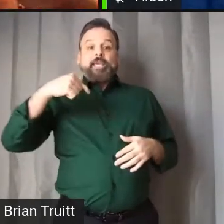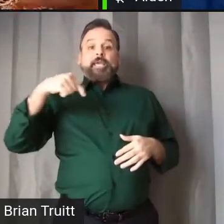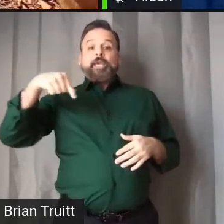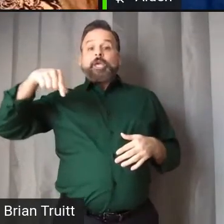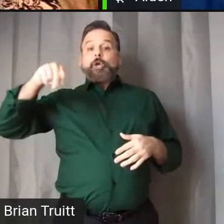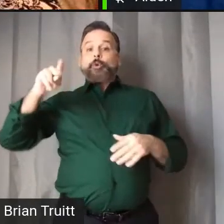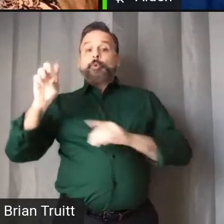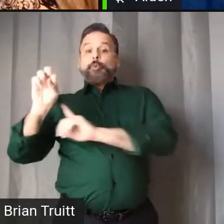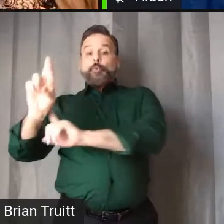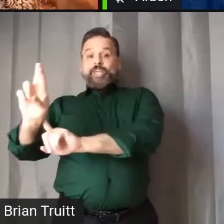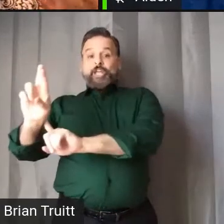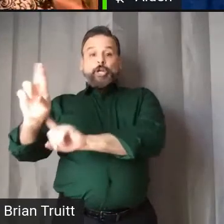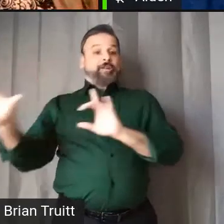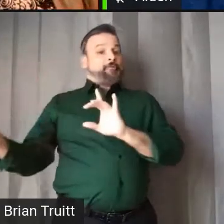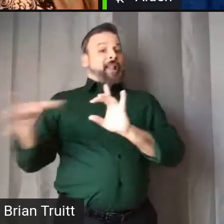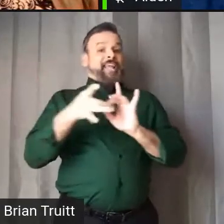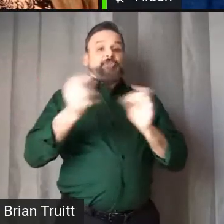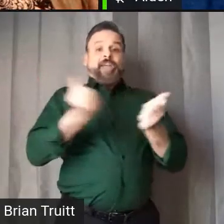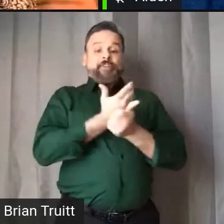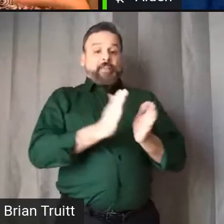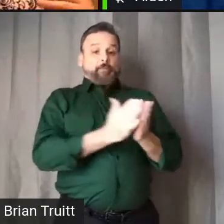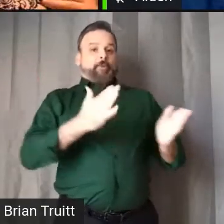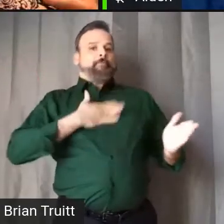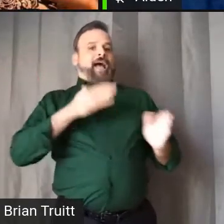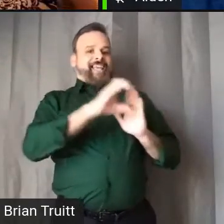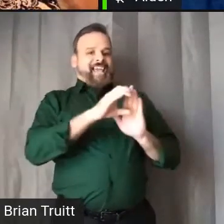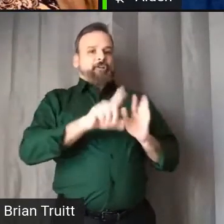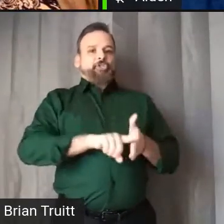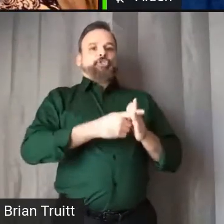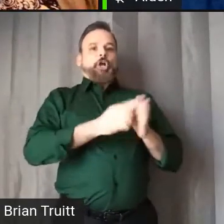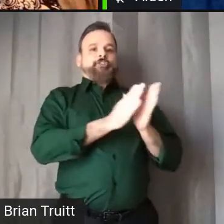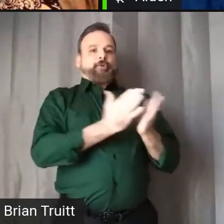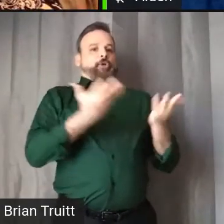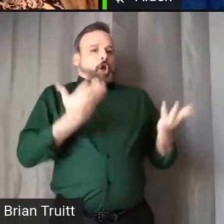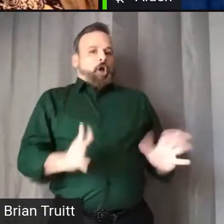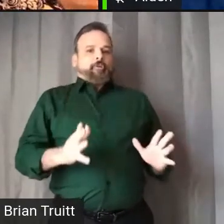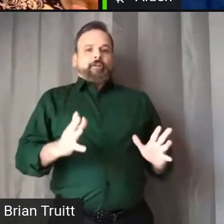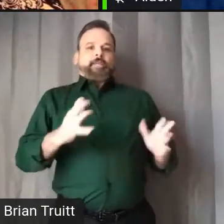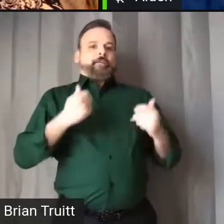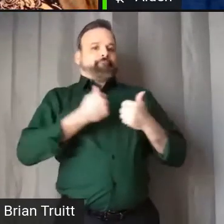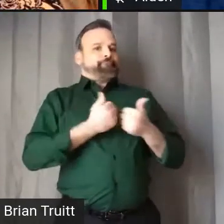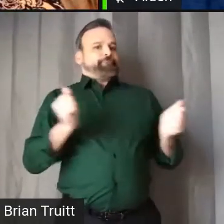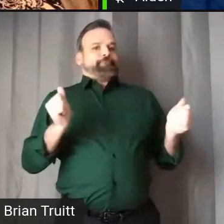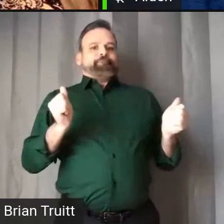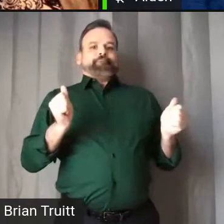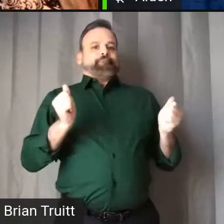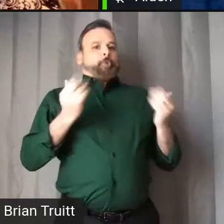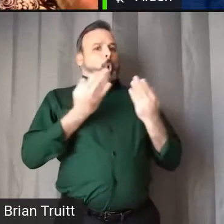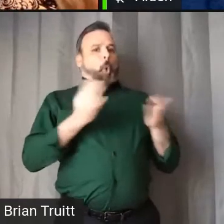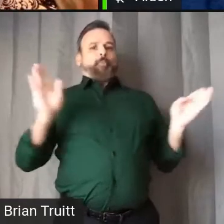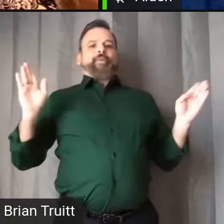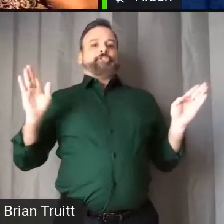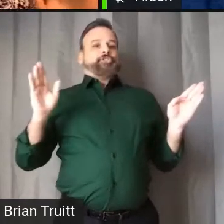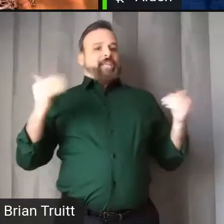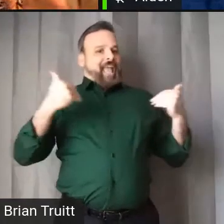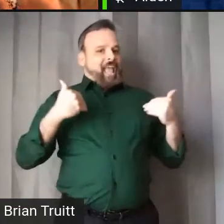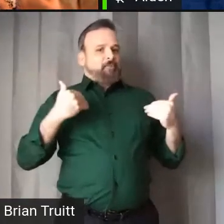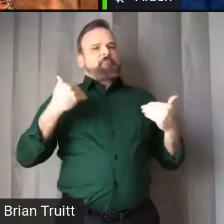into everything in the book. My character starts the book already being out. She's been out for about a year. She's already had her first girlfriend.